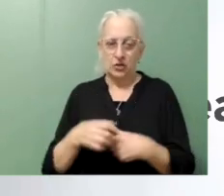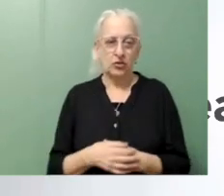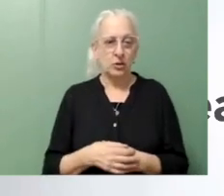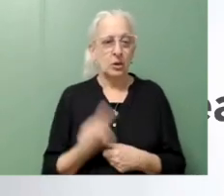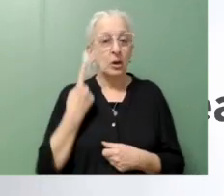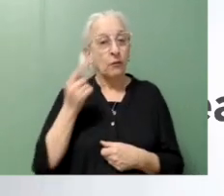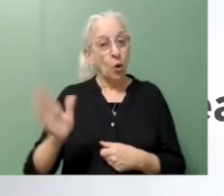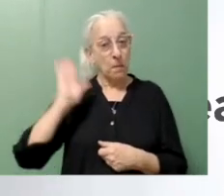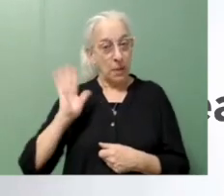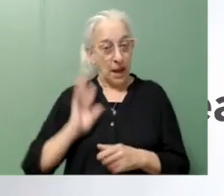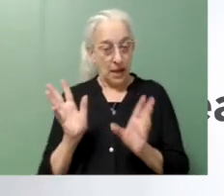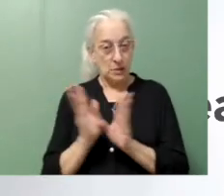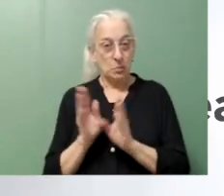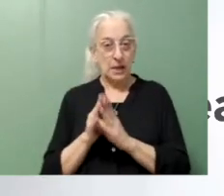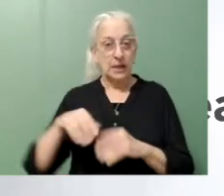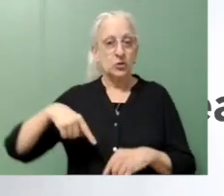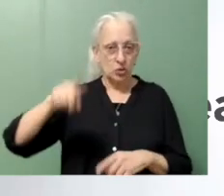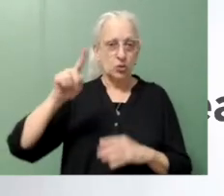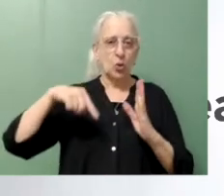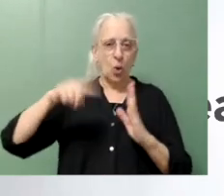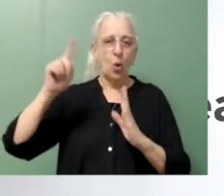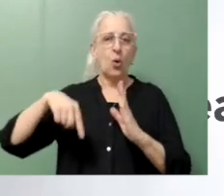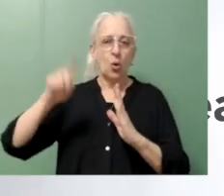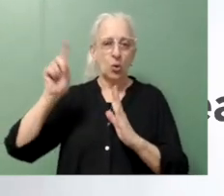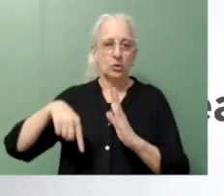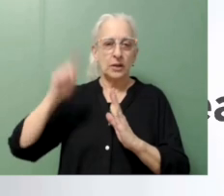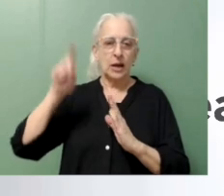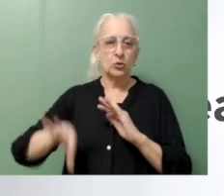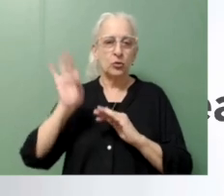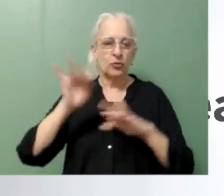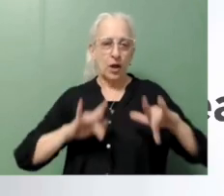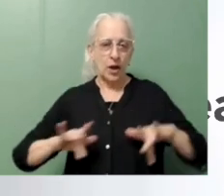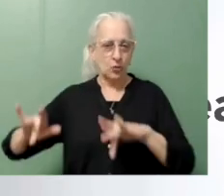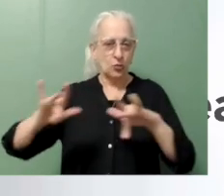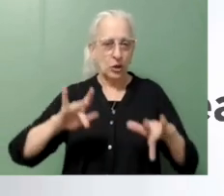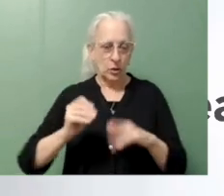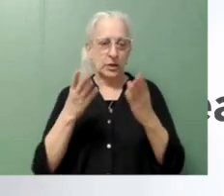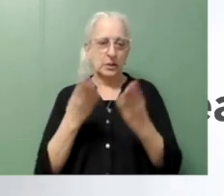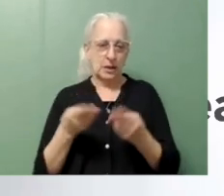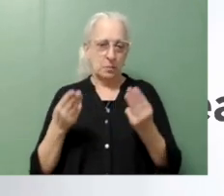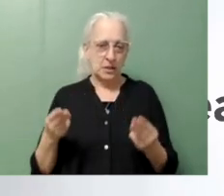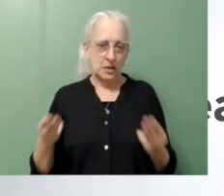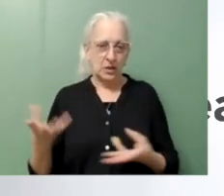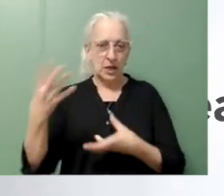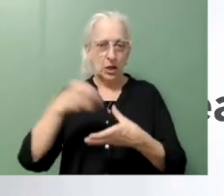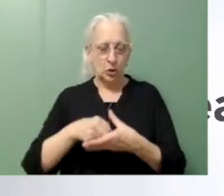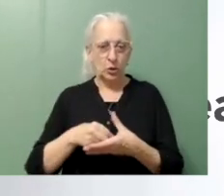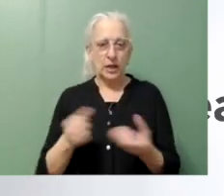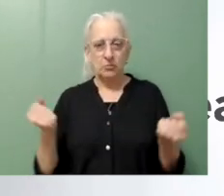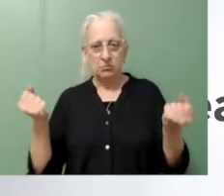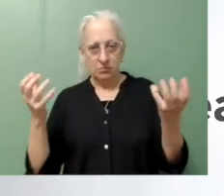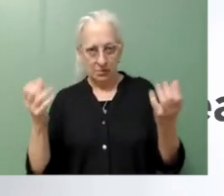past meetings, scroll down to find recordings and materials, including American Sign